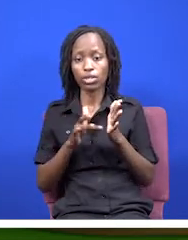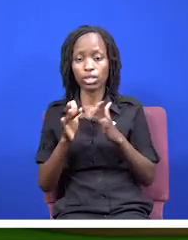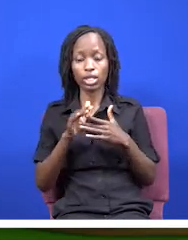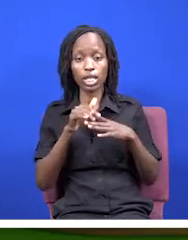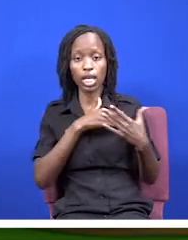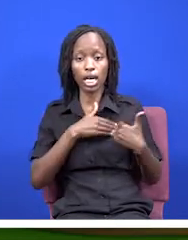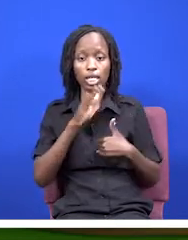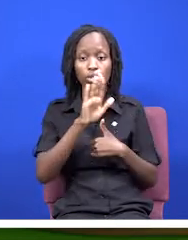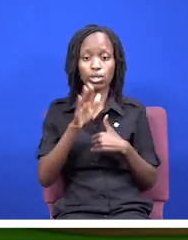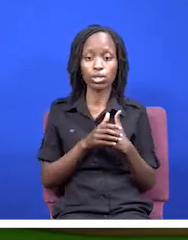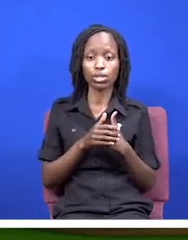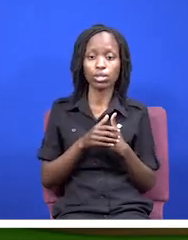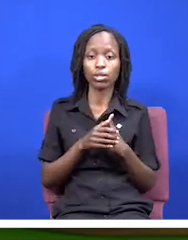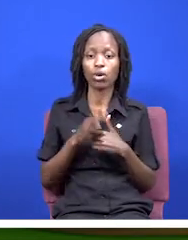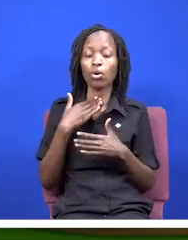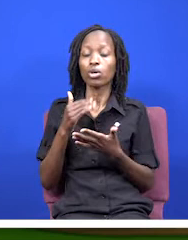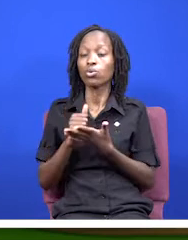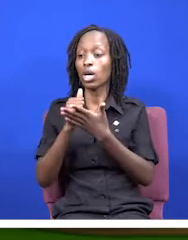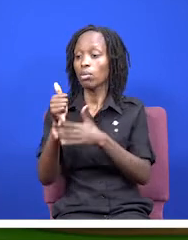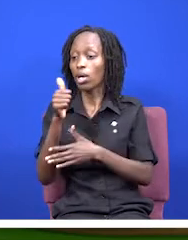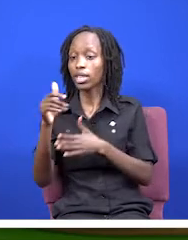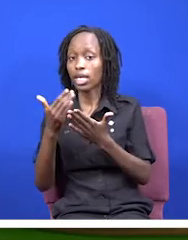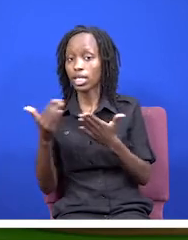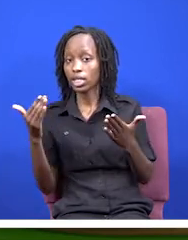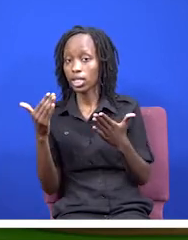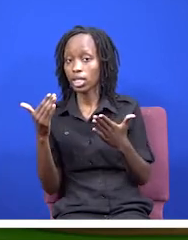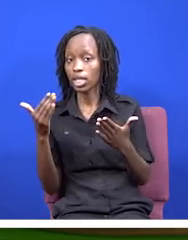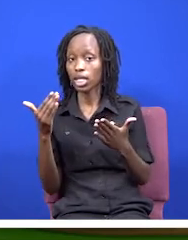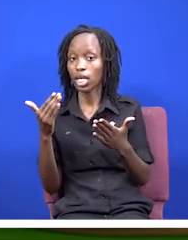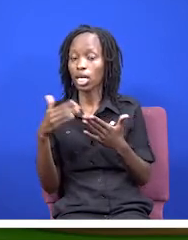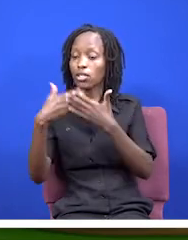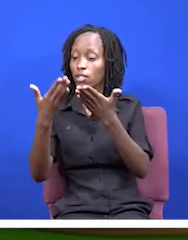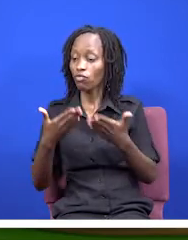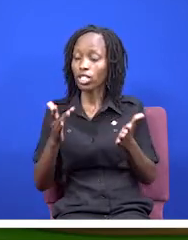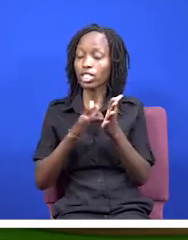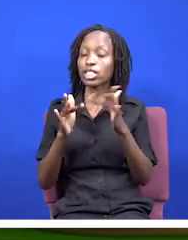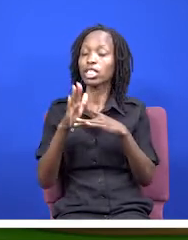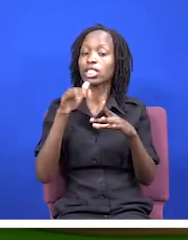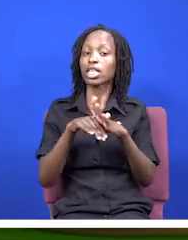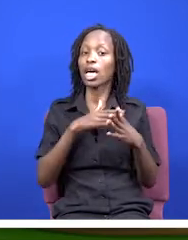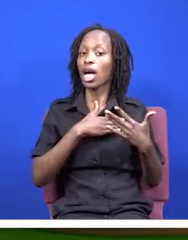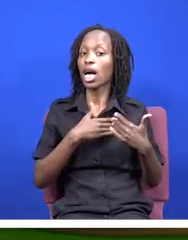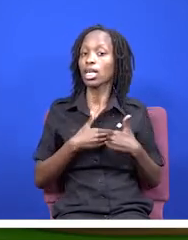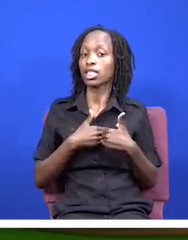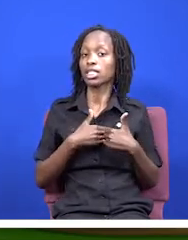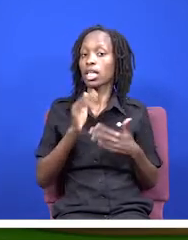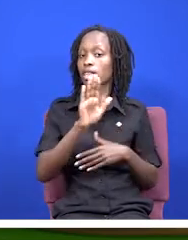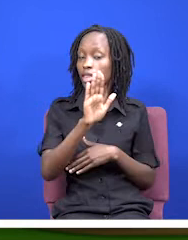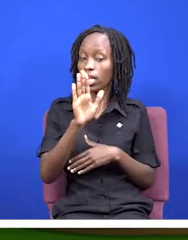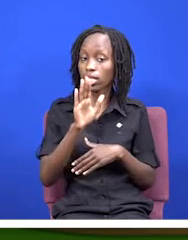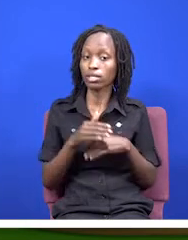Jesus in your heart? Oh, yes. Now we want to help other children out there to invite Jesus in their